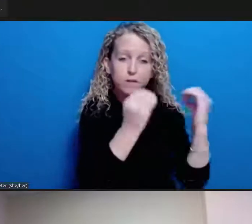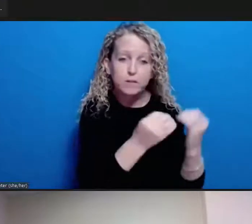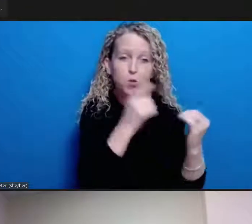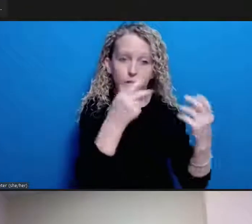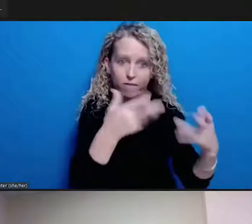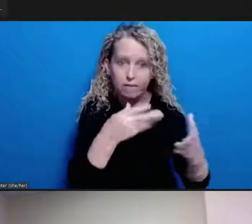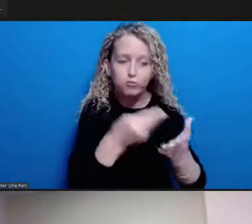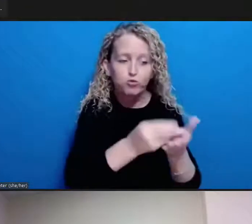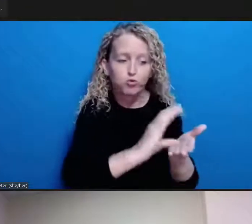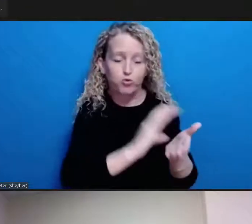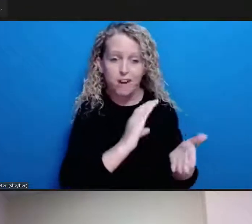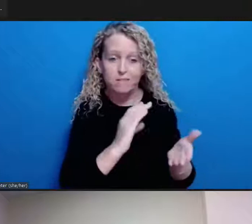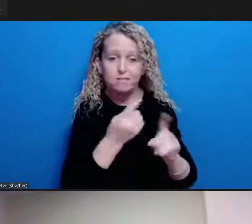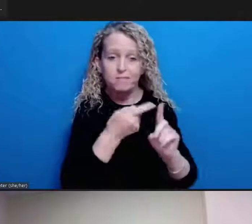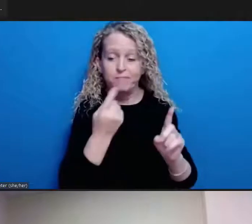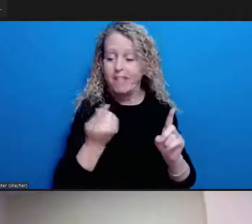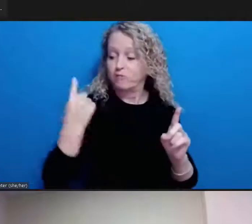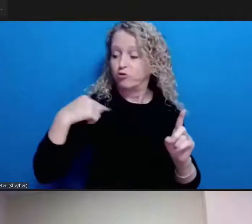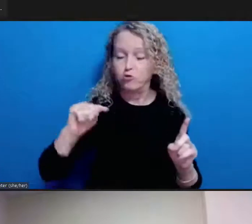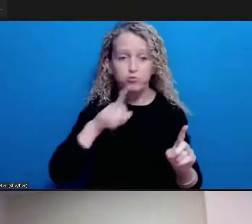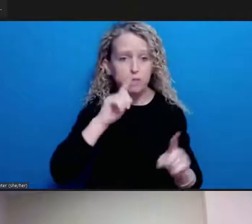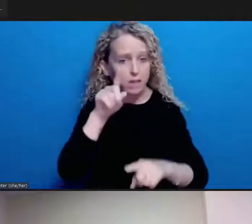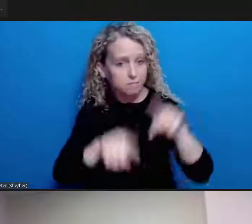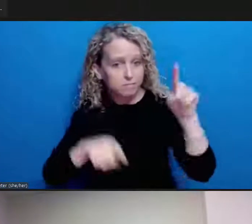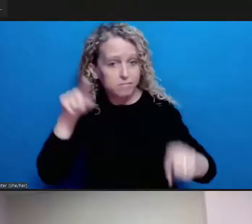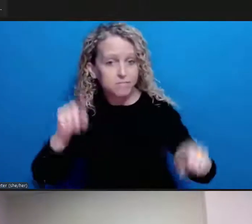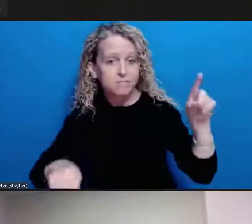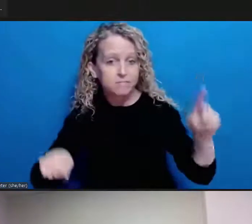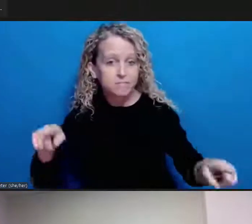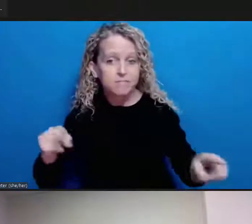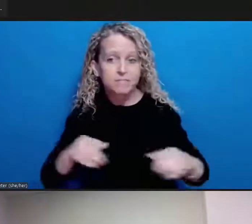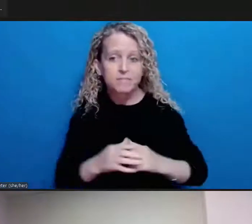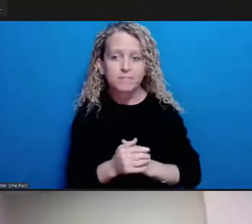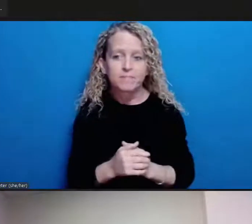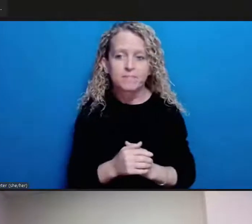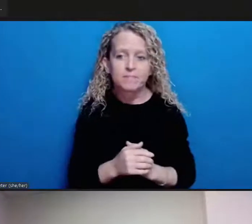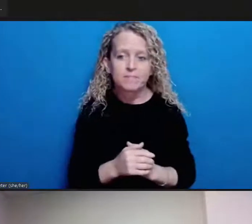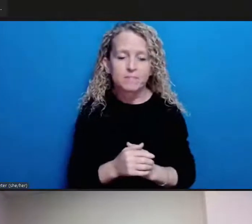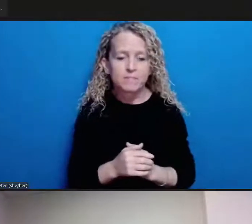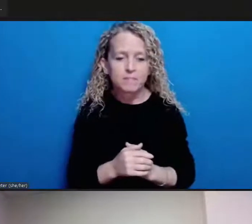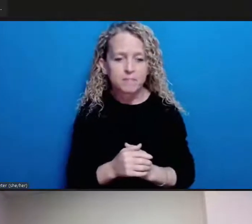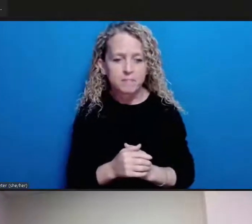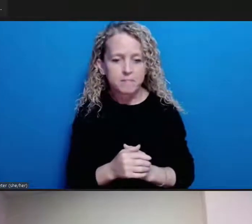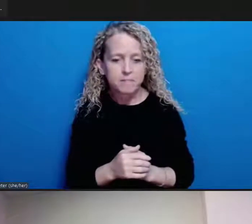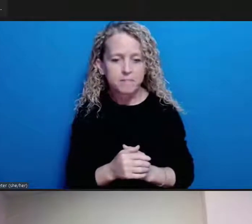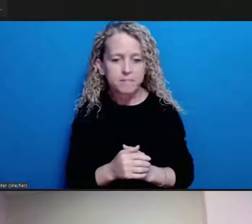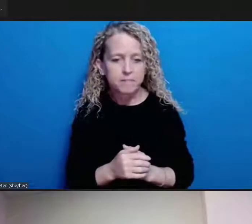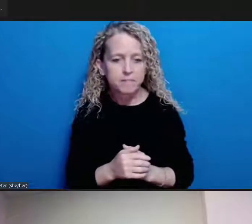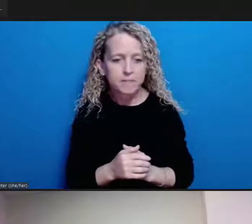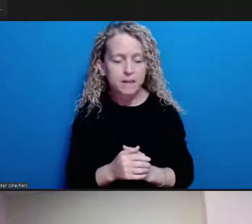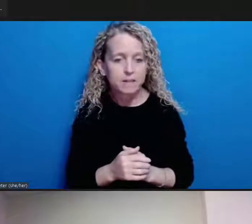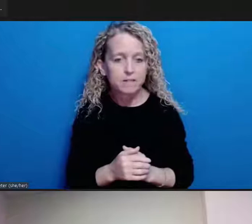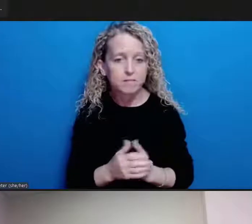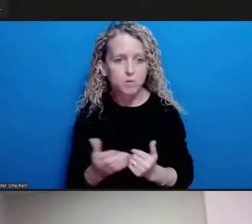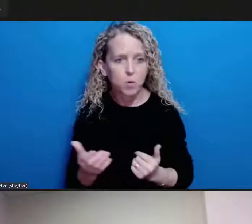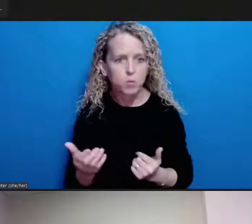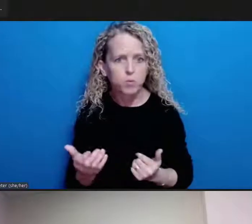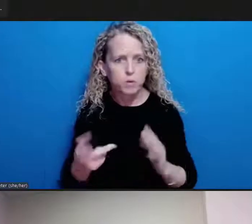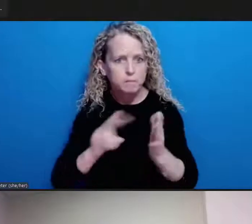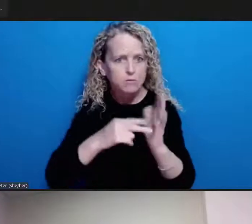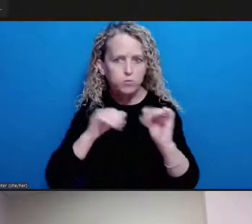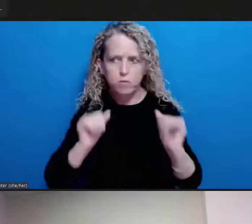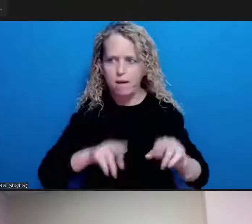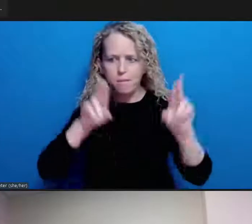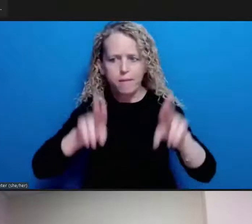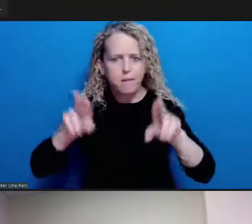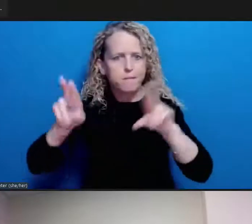year, and it's quite a varied spectrum. So I guess there's all kinds of things you should be applying for